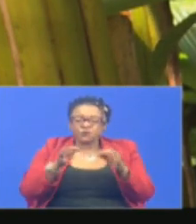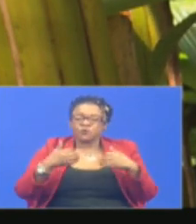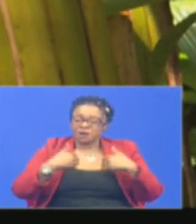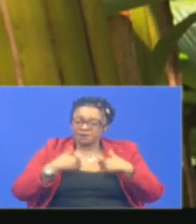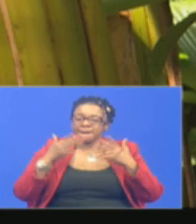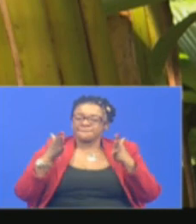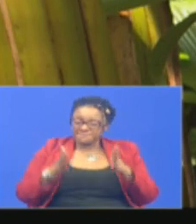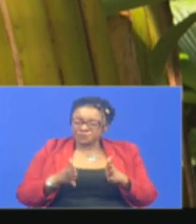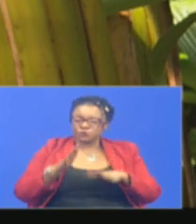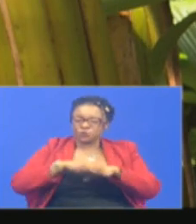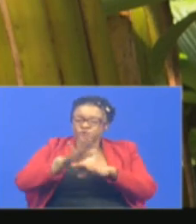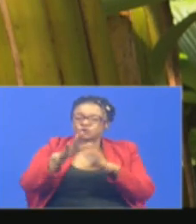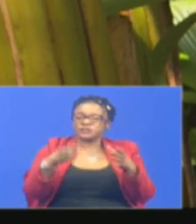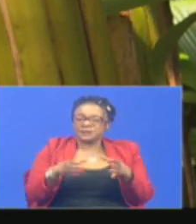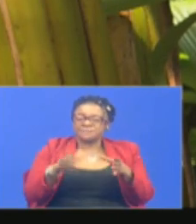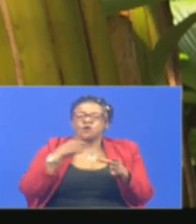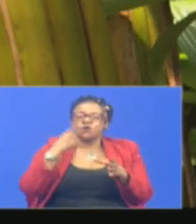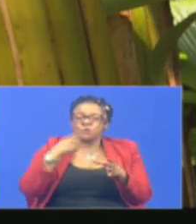your team